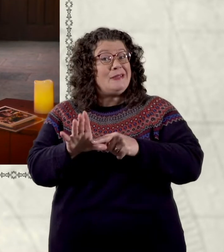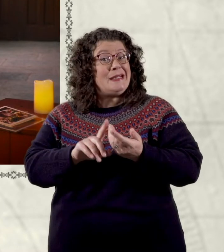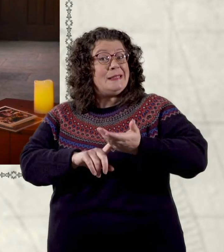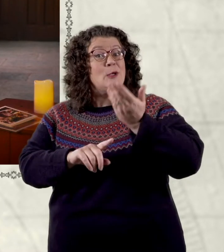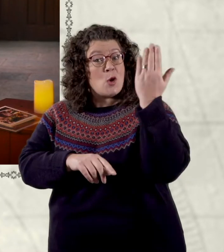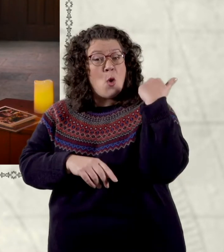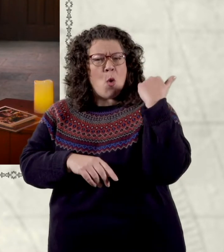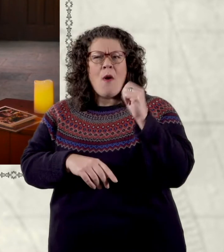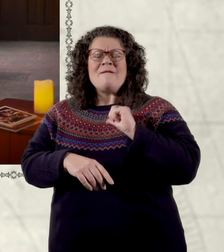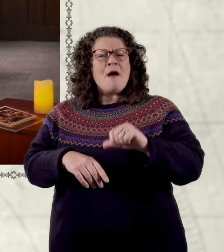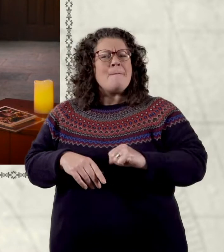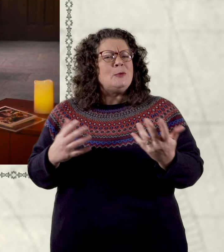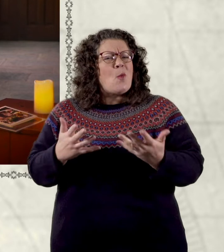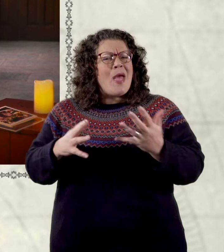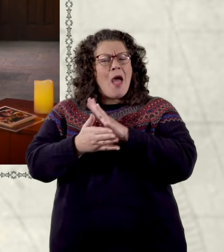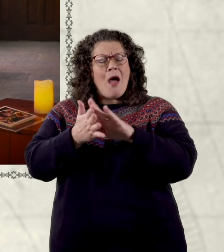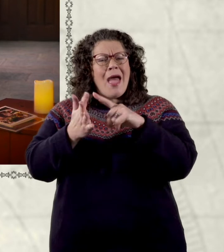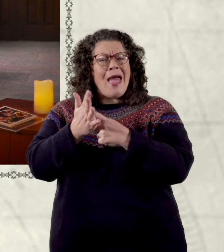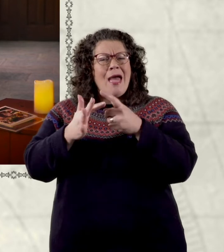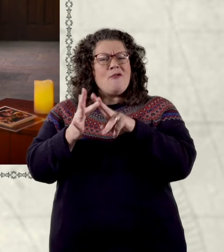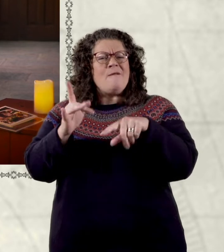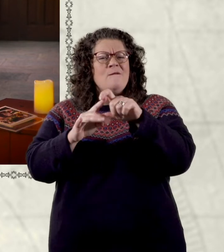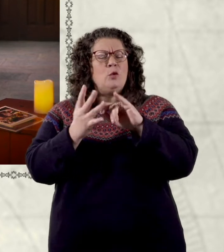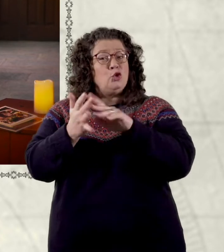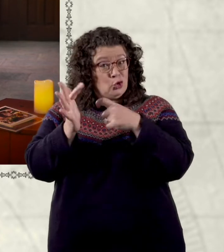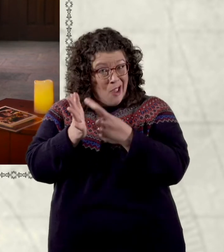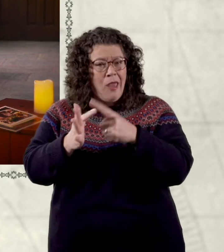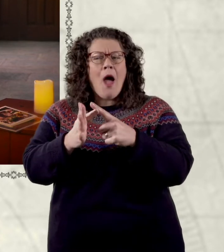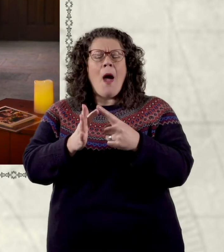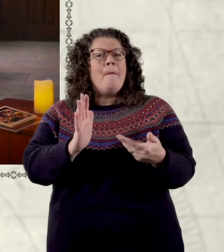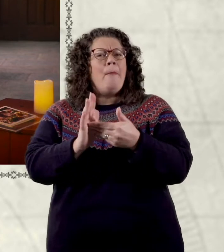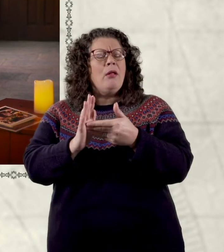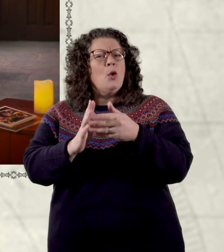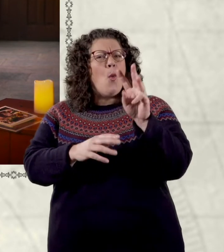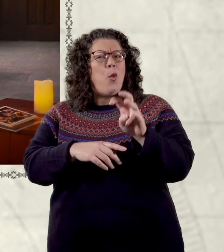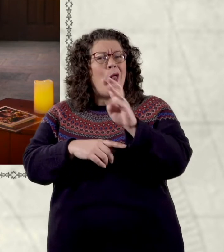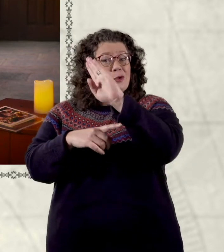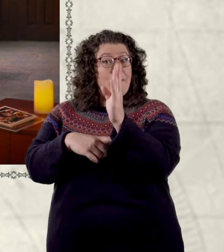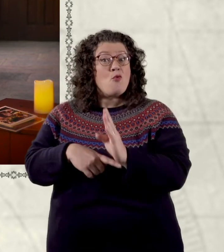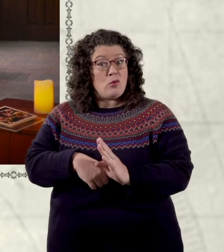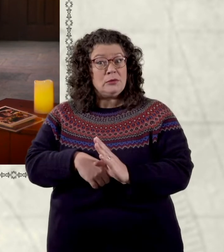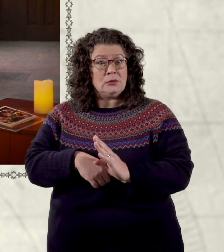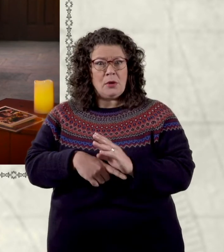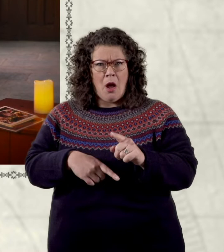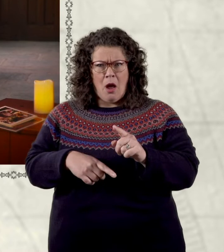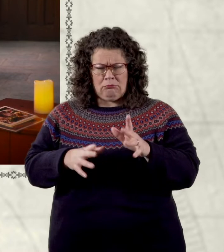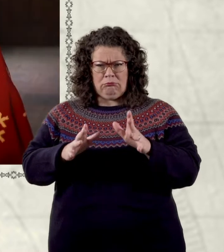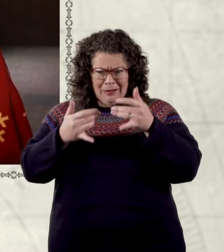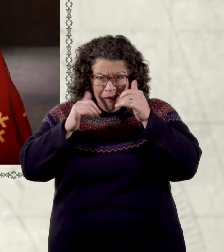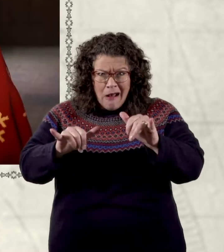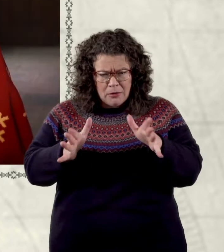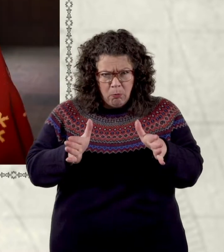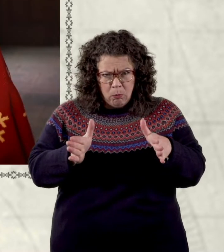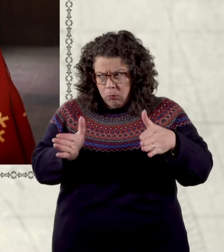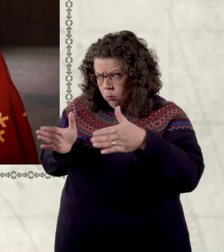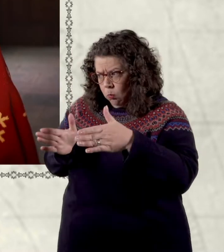the farmers in Herefordshire and along the Welsh borders used to turn their cattle to face the east, so